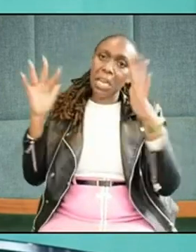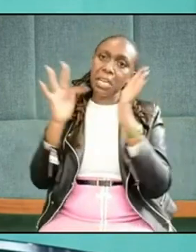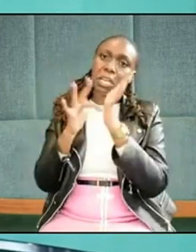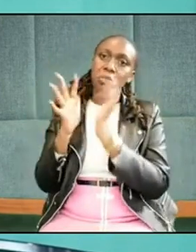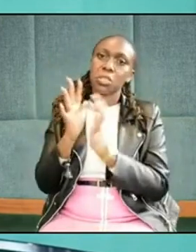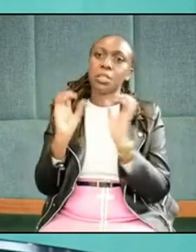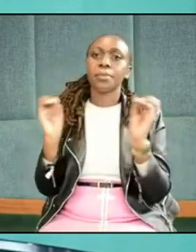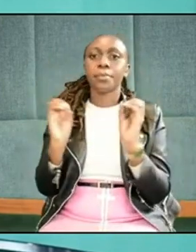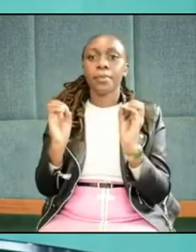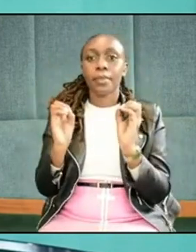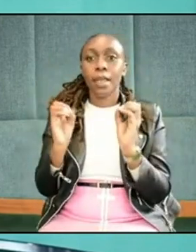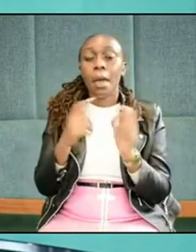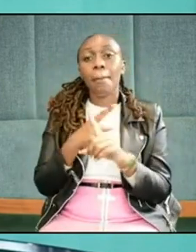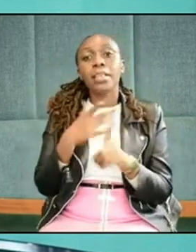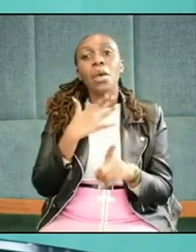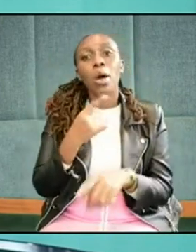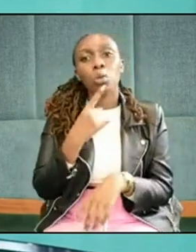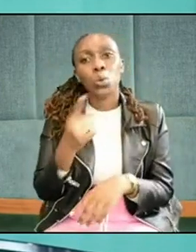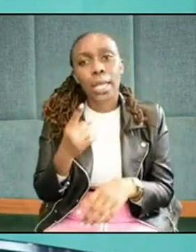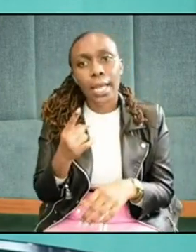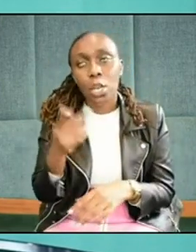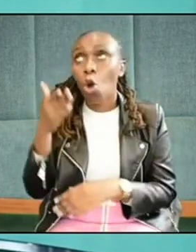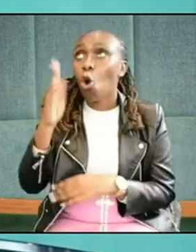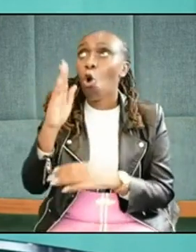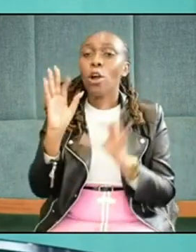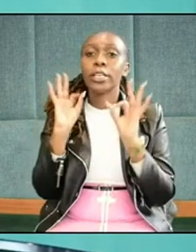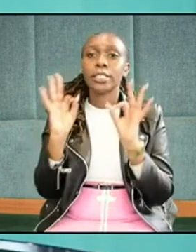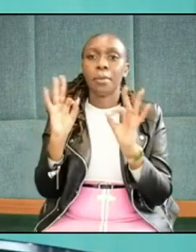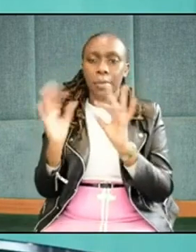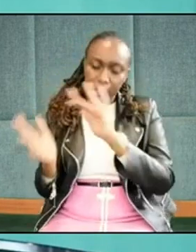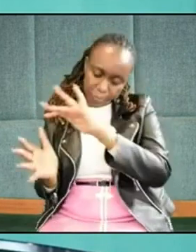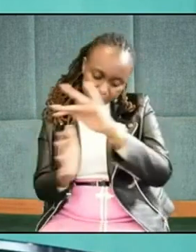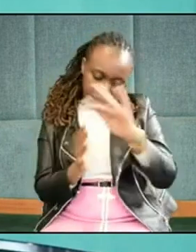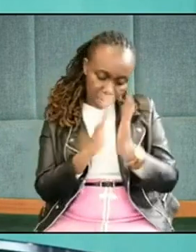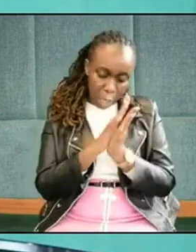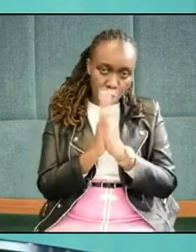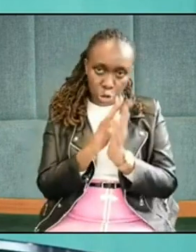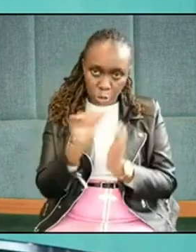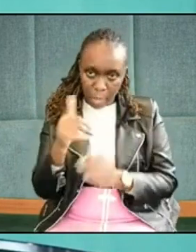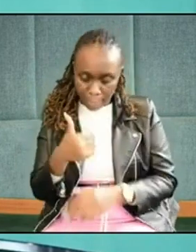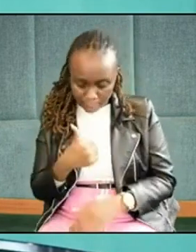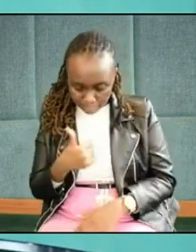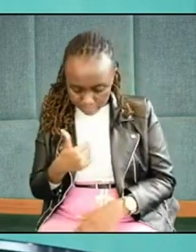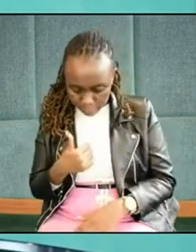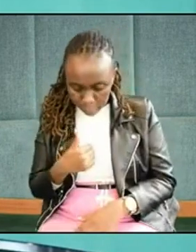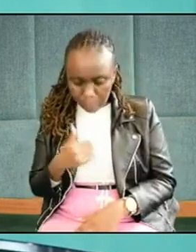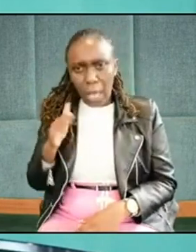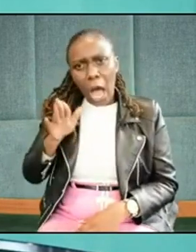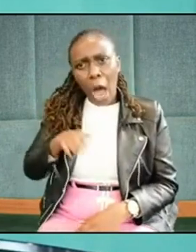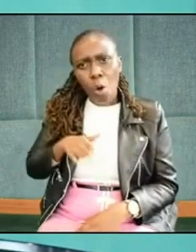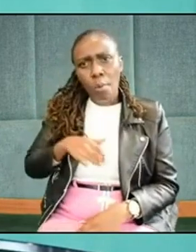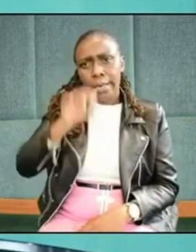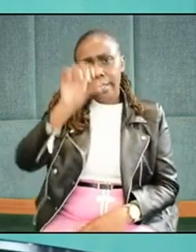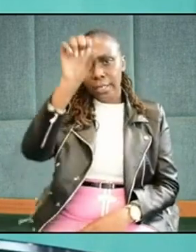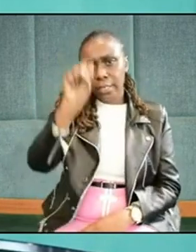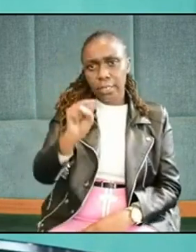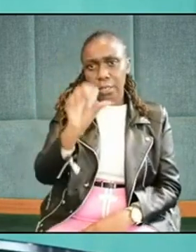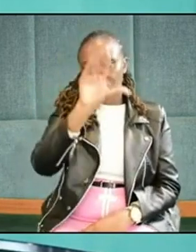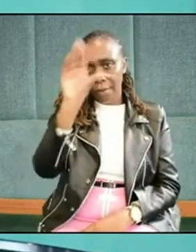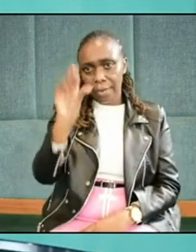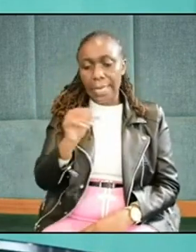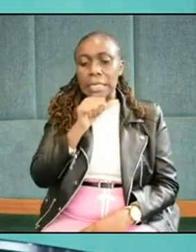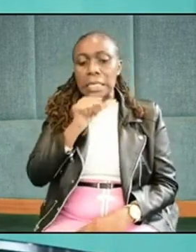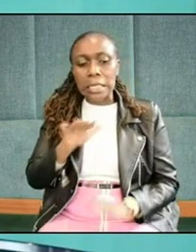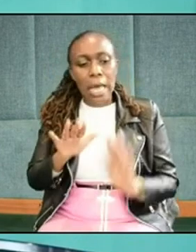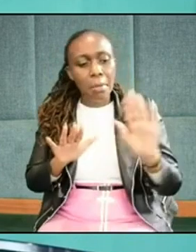God is amazing. A story, a lady in South Africa some years back called me, the son called me and said, "My mother is